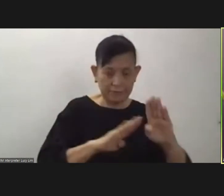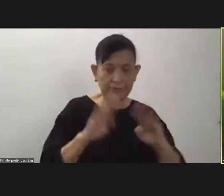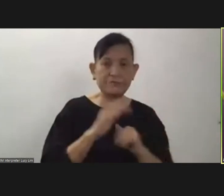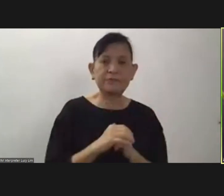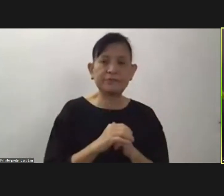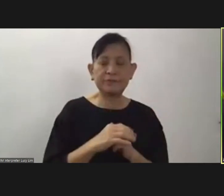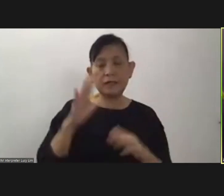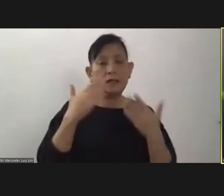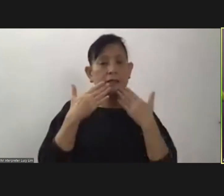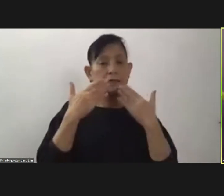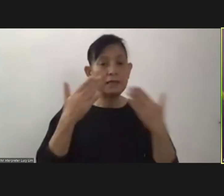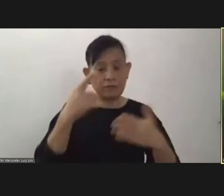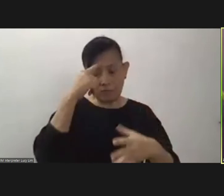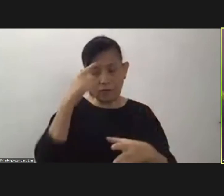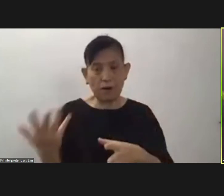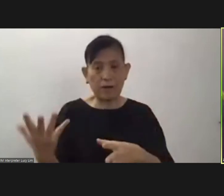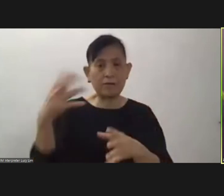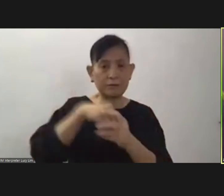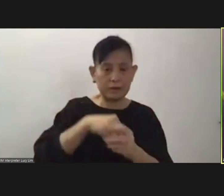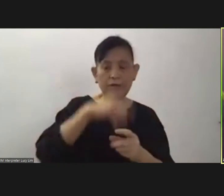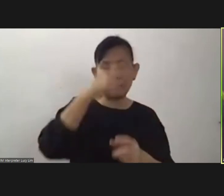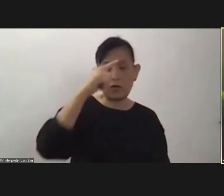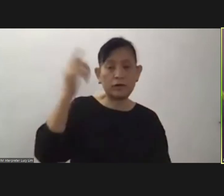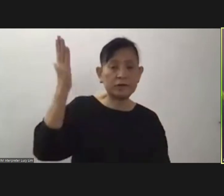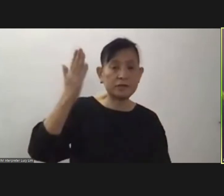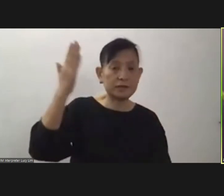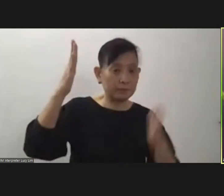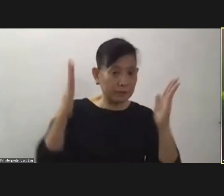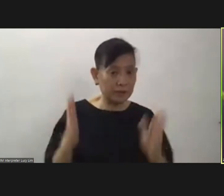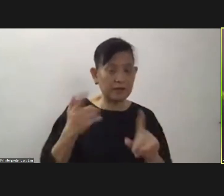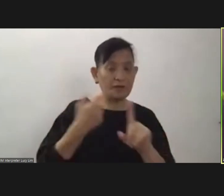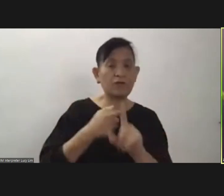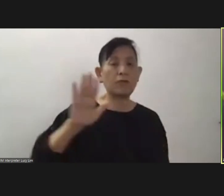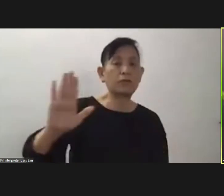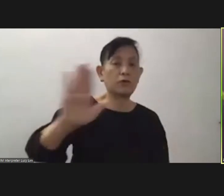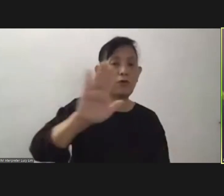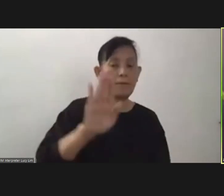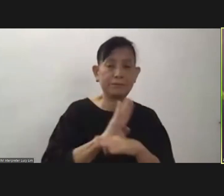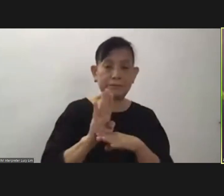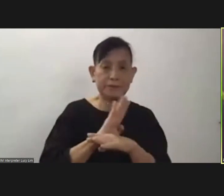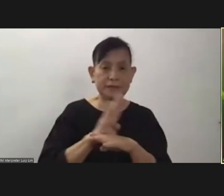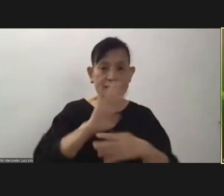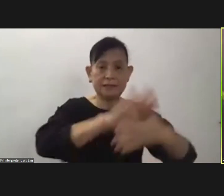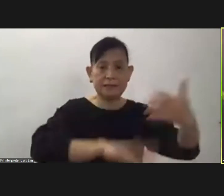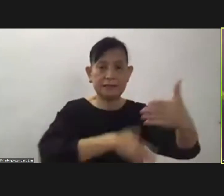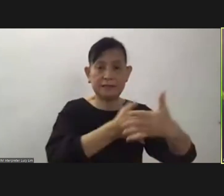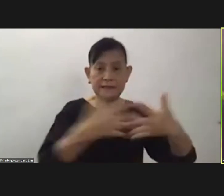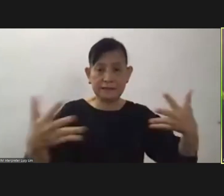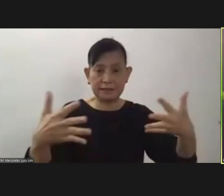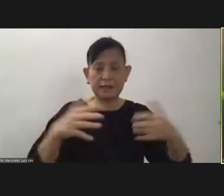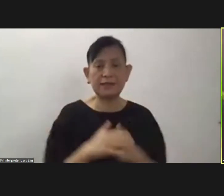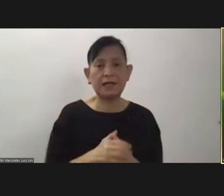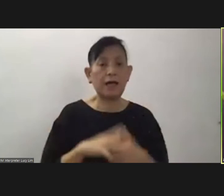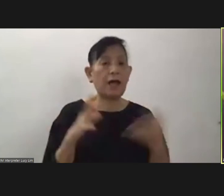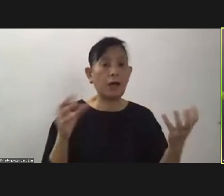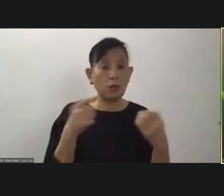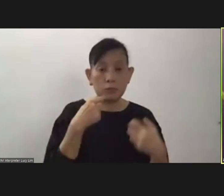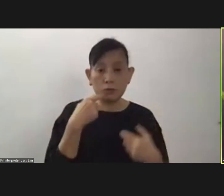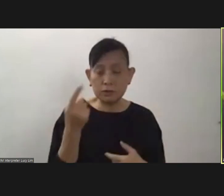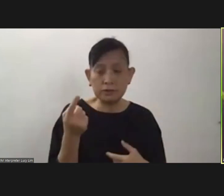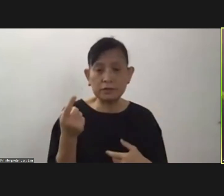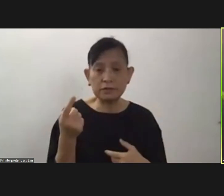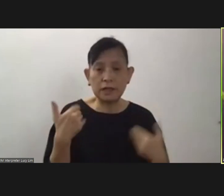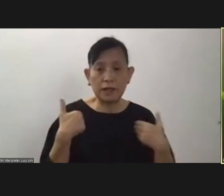for participating. Thank you so much to the speakers for taking time off your busy schedule. I want to say that